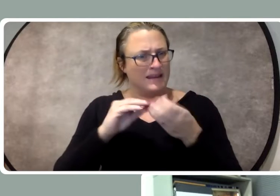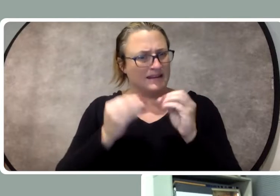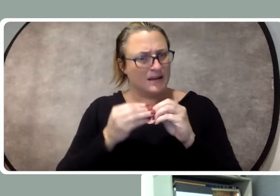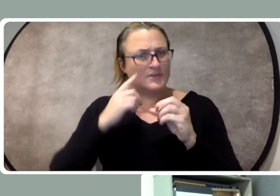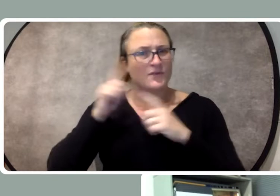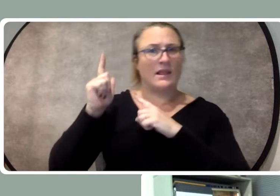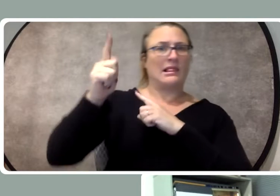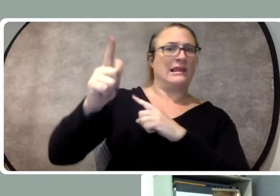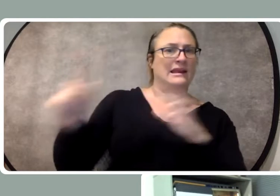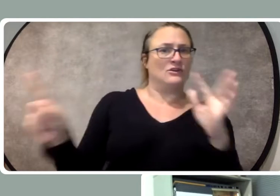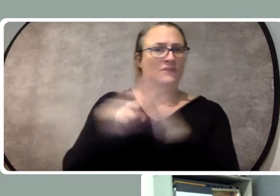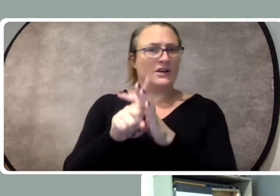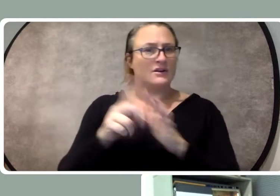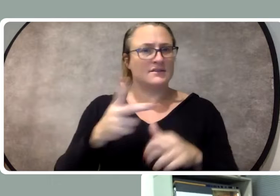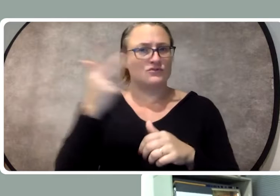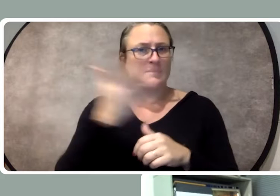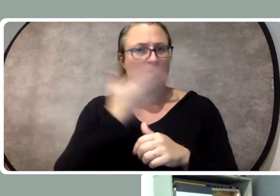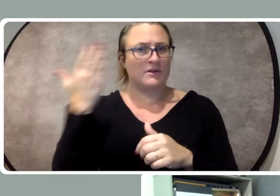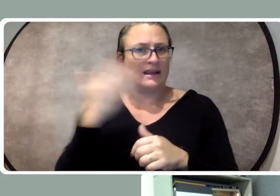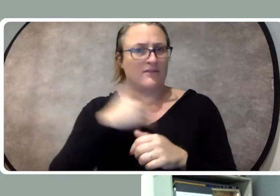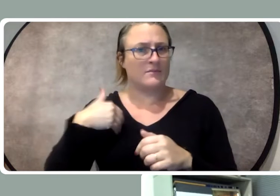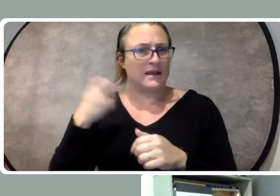of triple negative breast cancer.